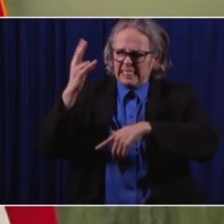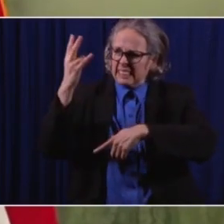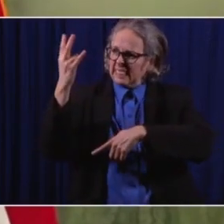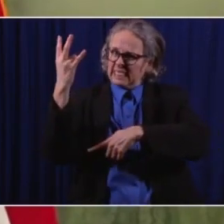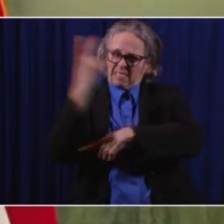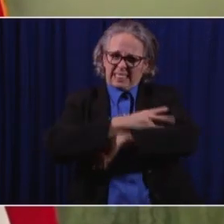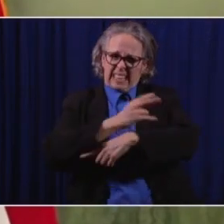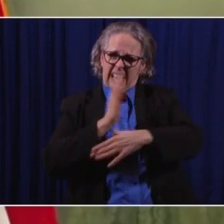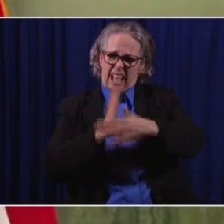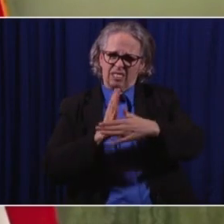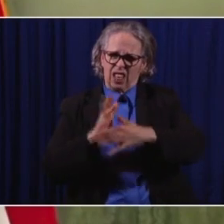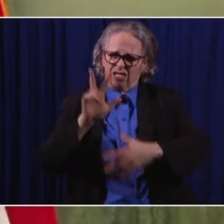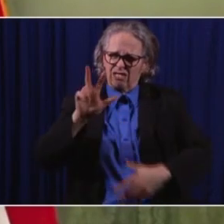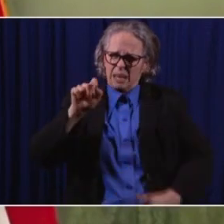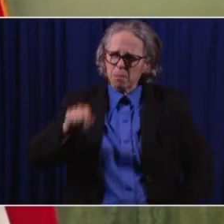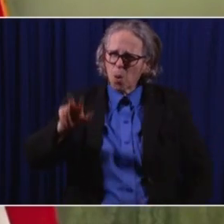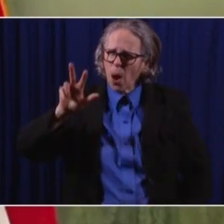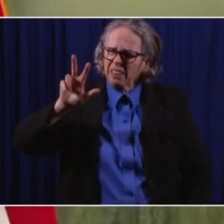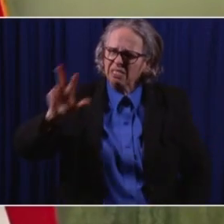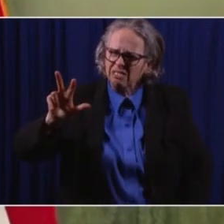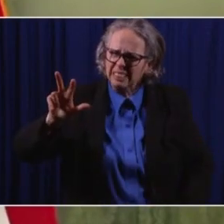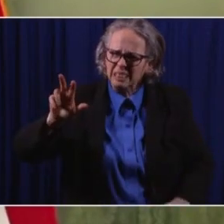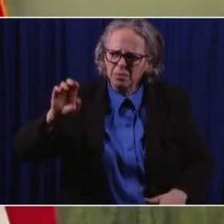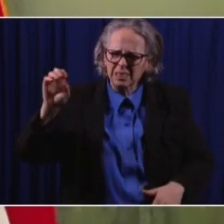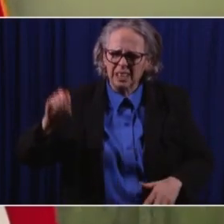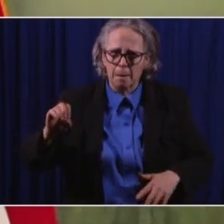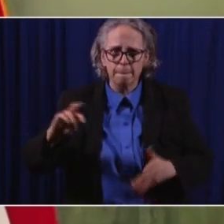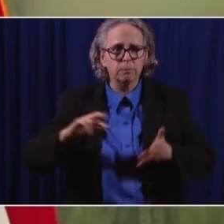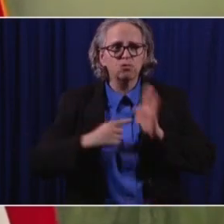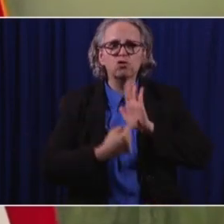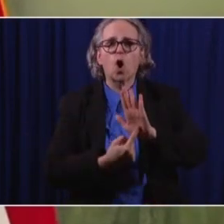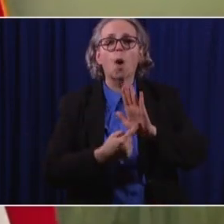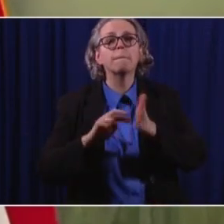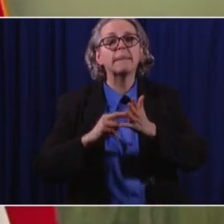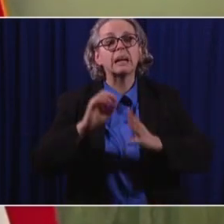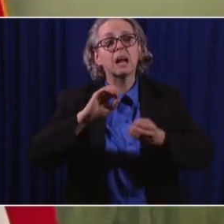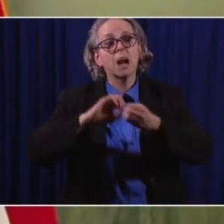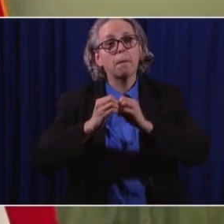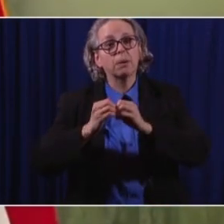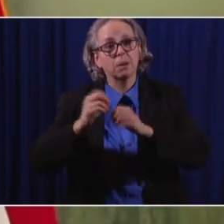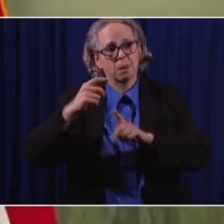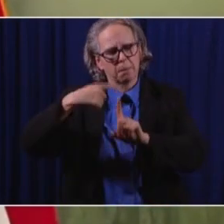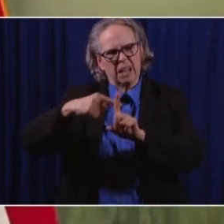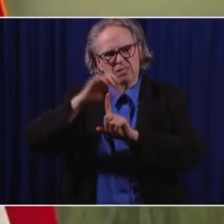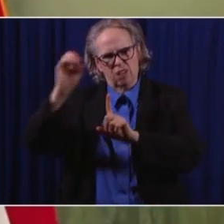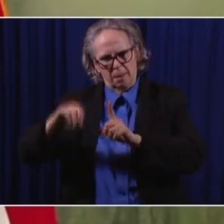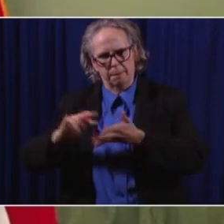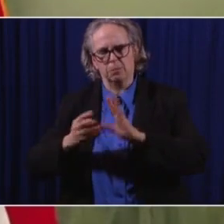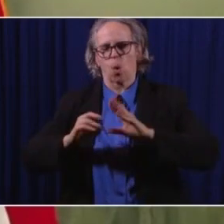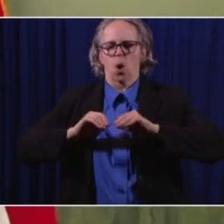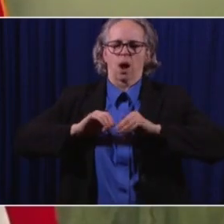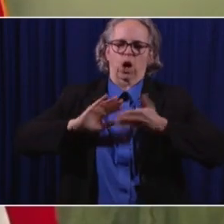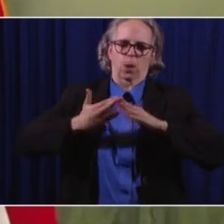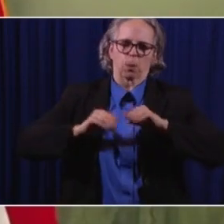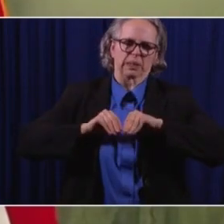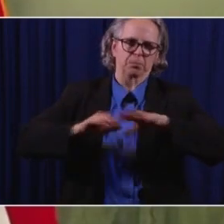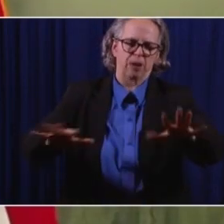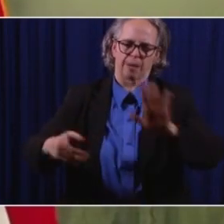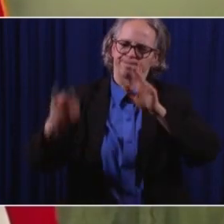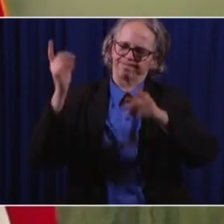3.3. Reflects the ongoing increasing trend of virus spread that we're seeing throughout the state of Ohio. So